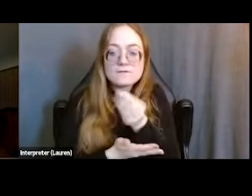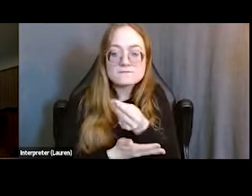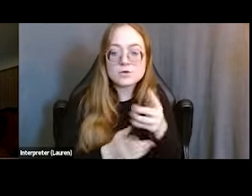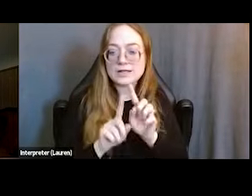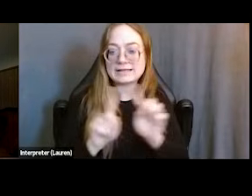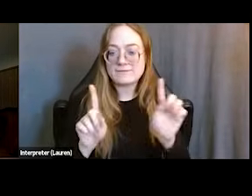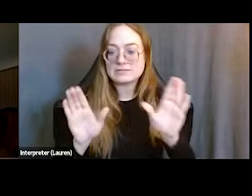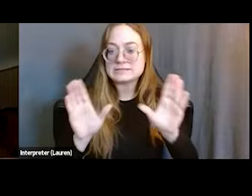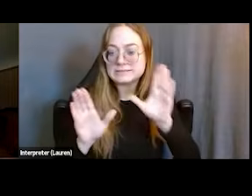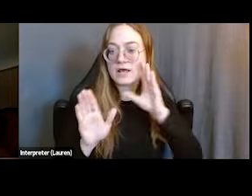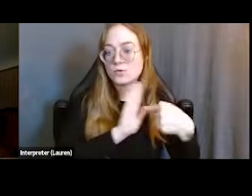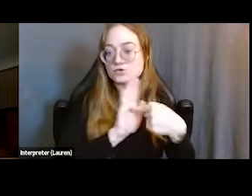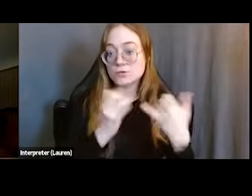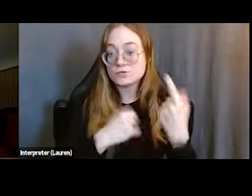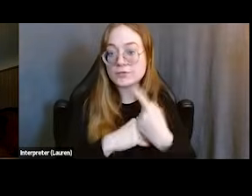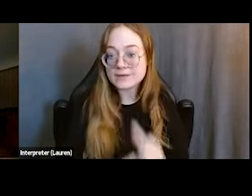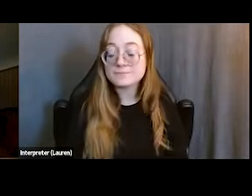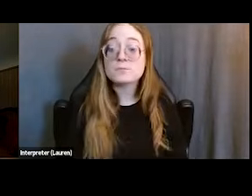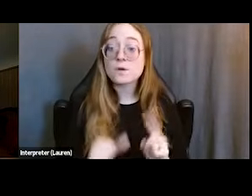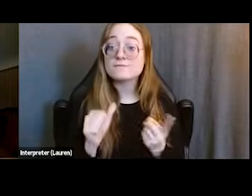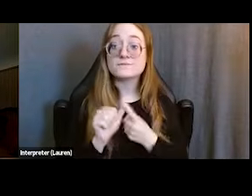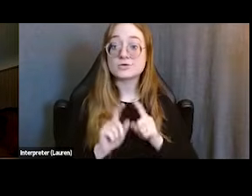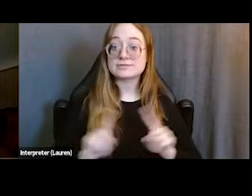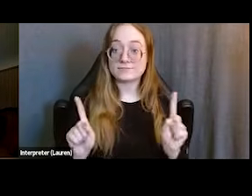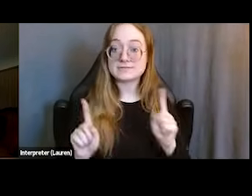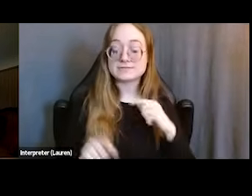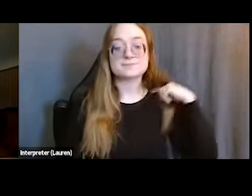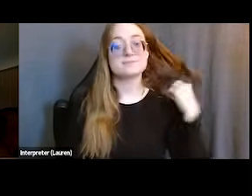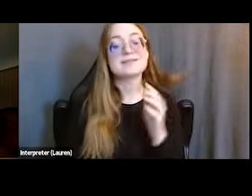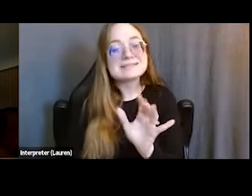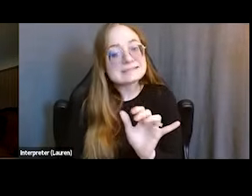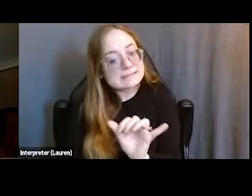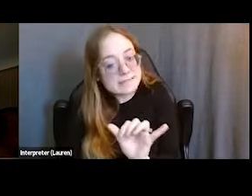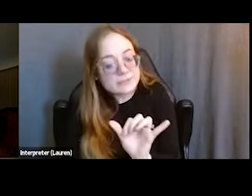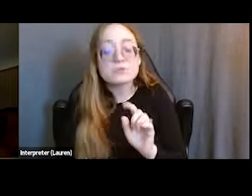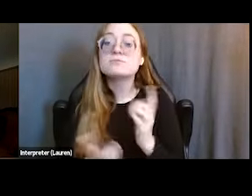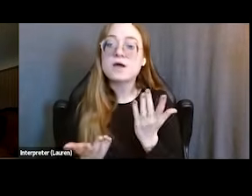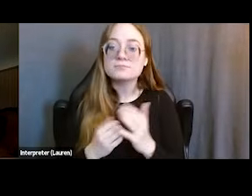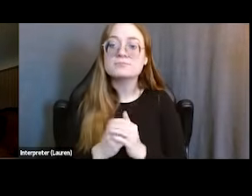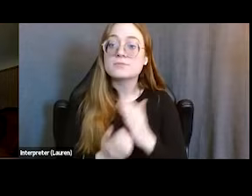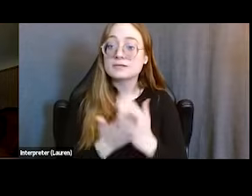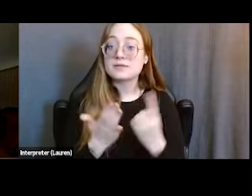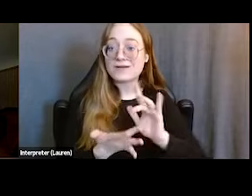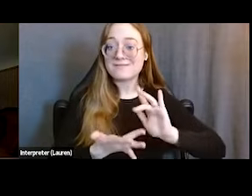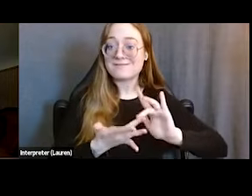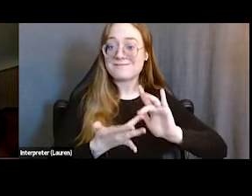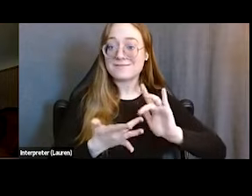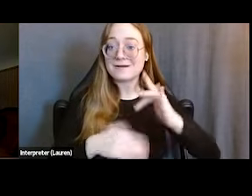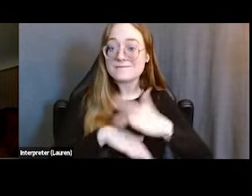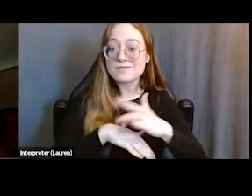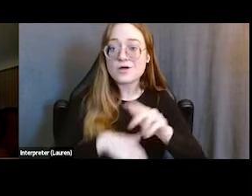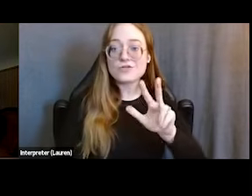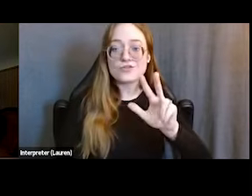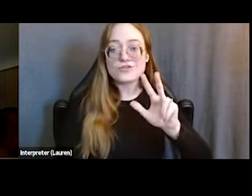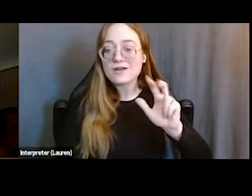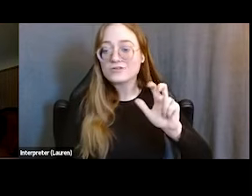to highlight for you today. The first is that, and similar, is that someone to contact available